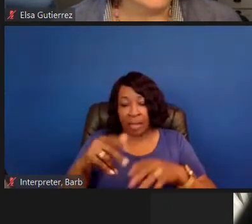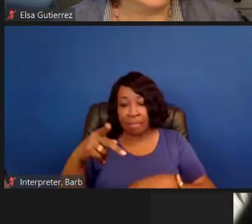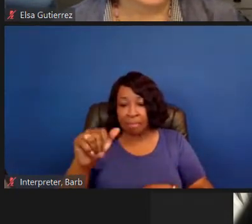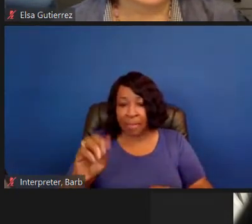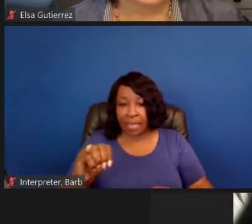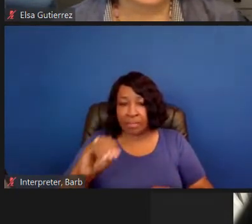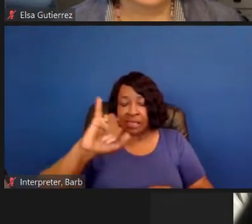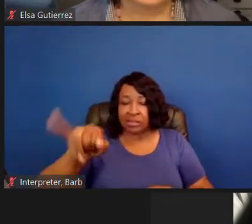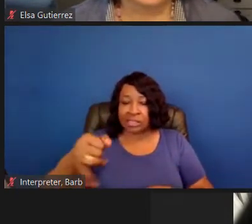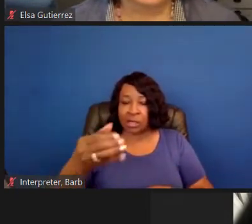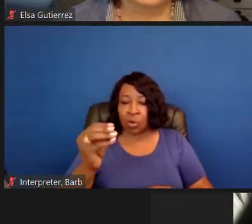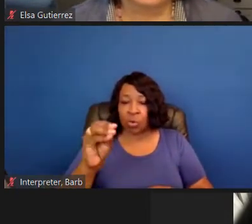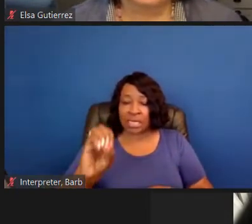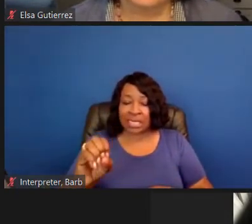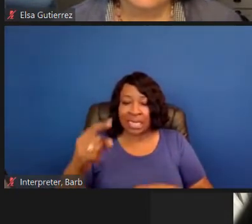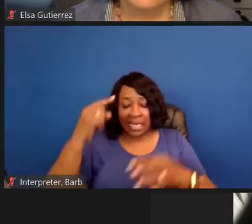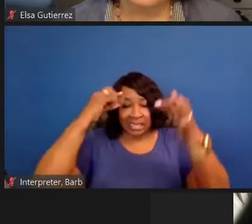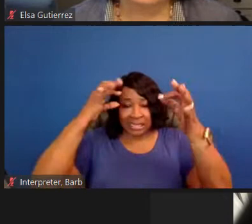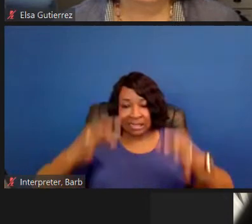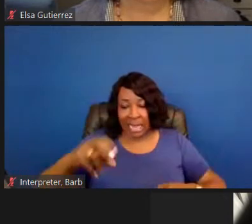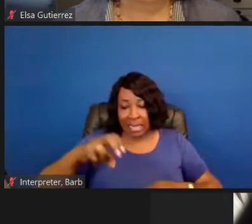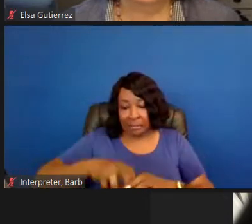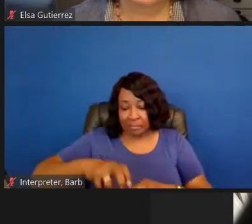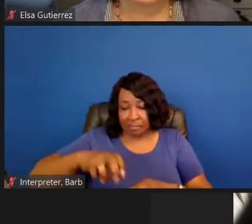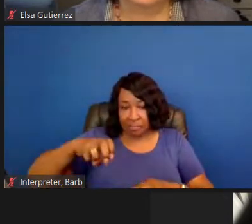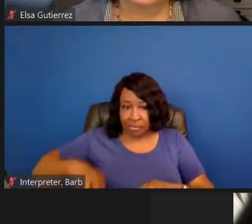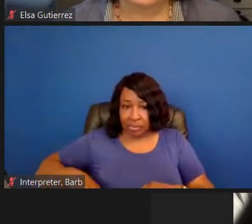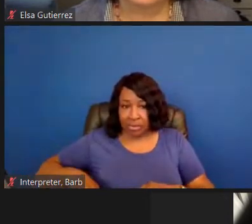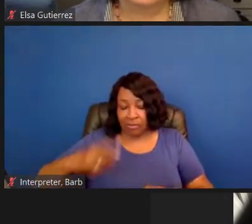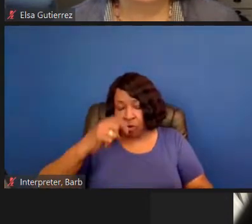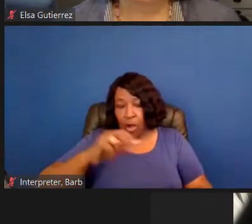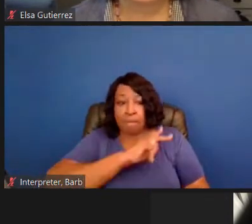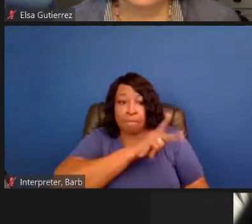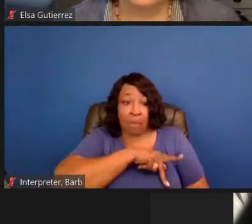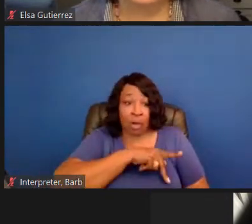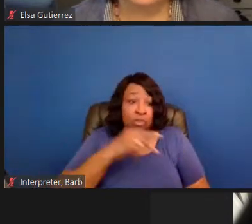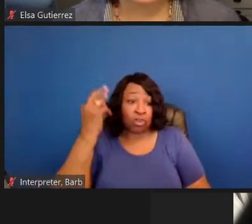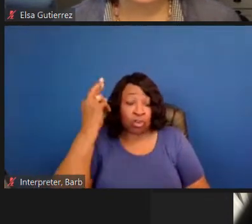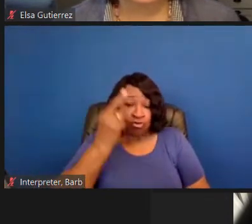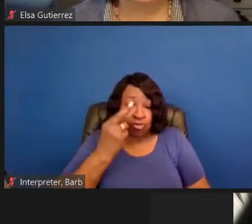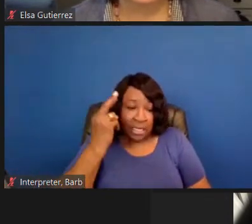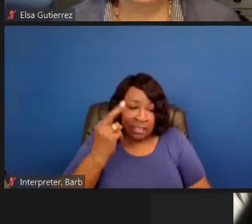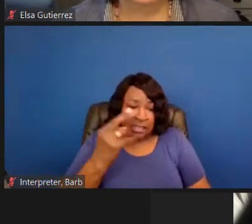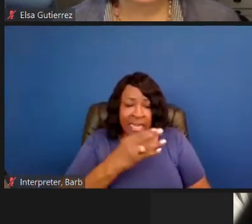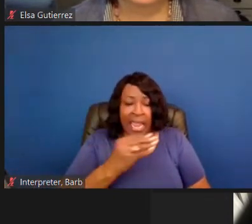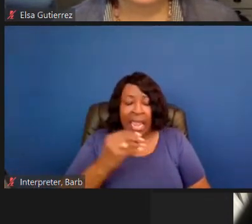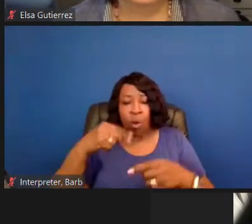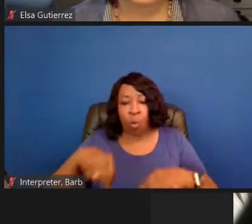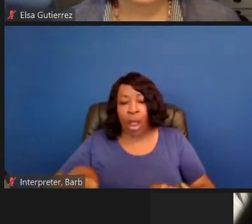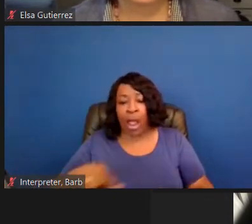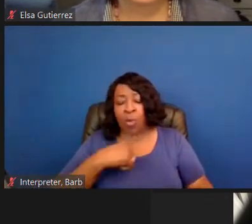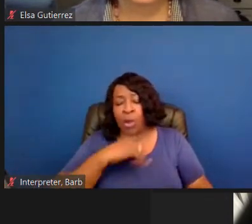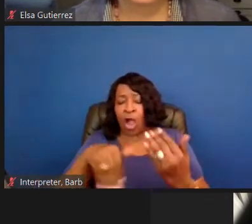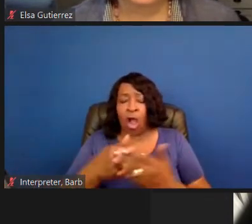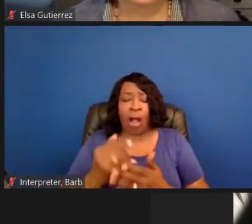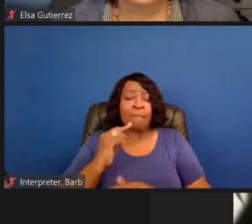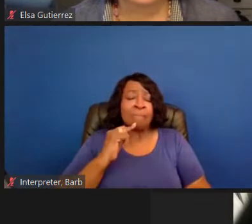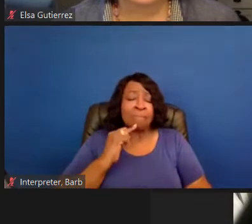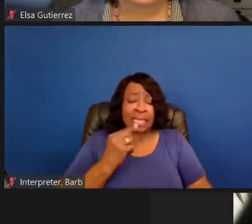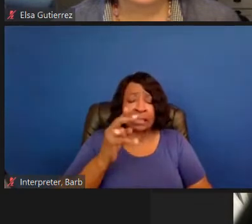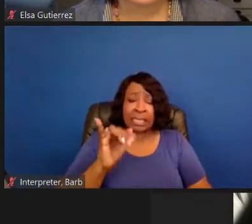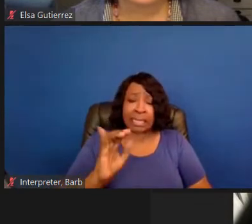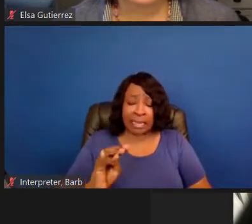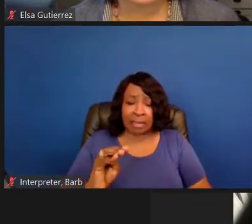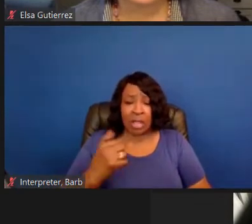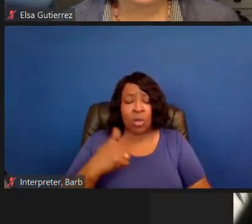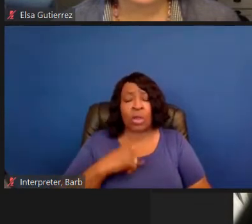Joe has decided to step down due to personal reasons. And while we all miss him and his knowledge, we wish